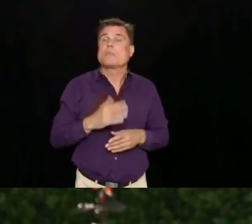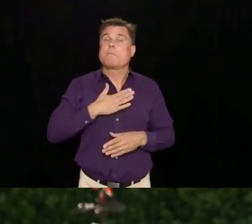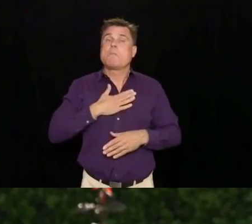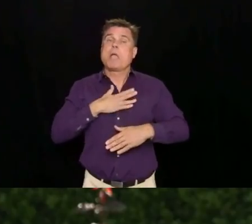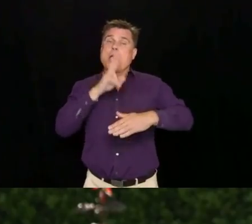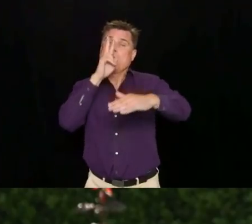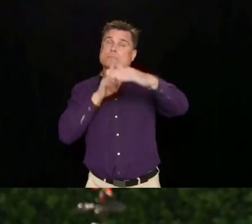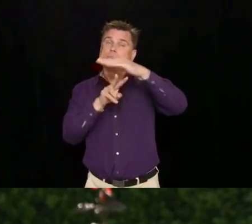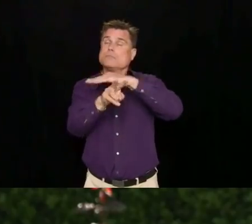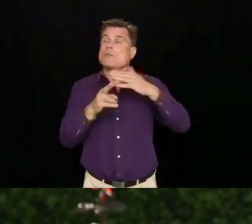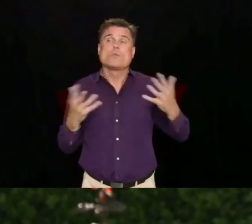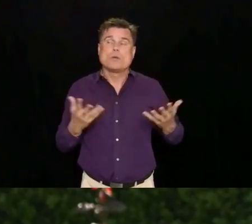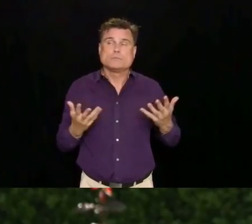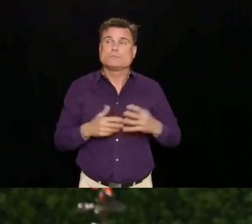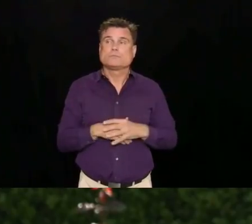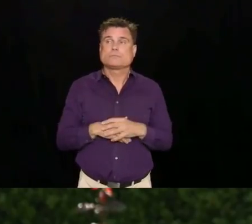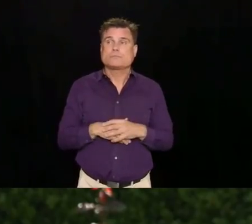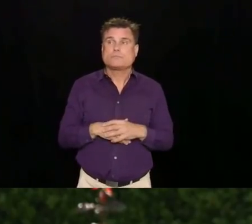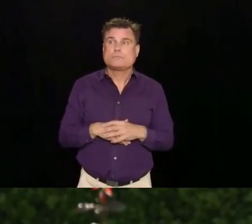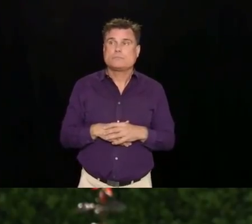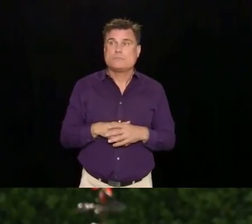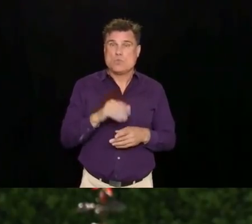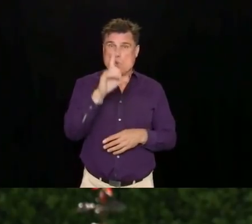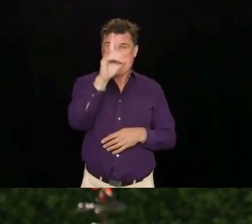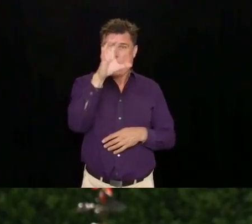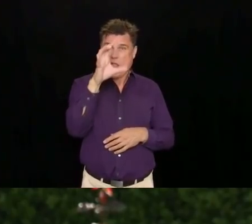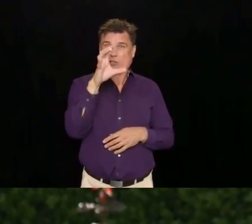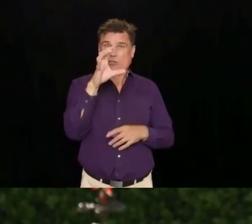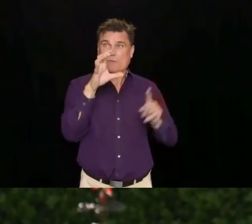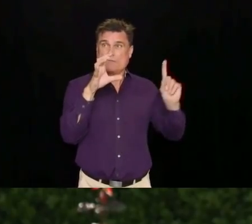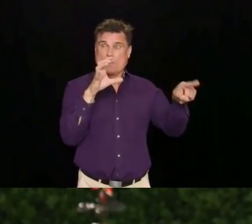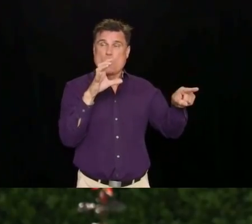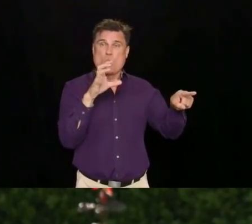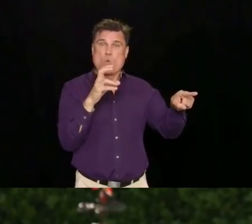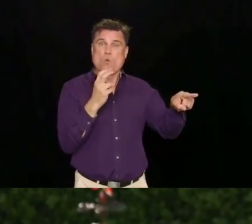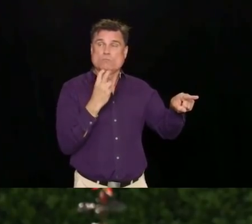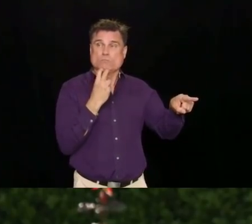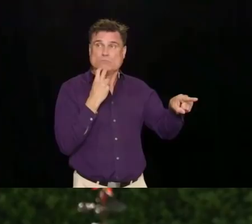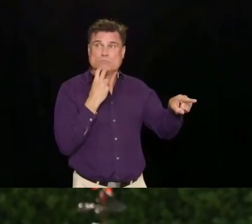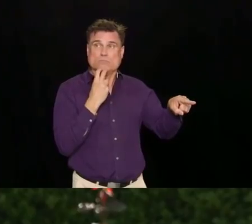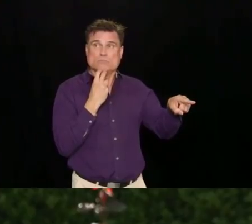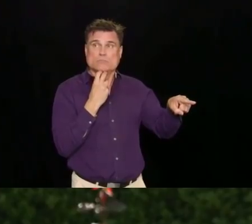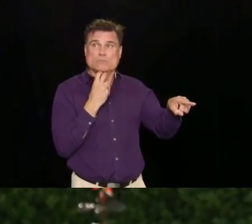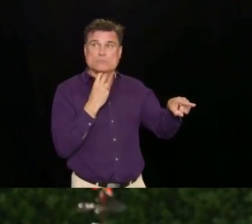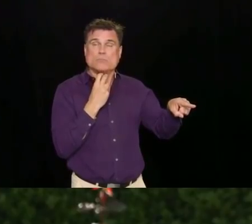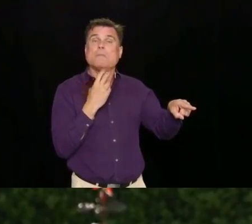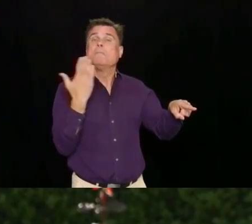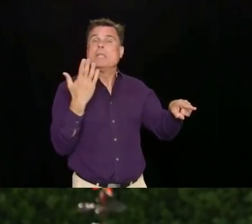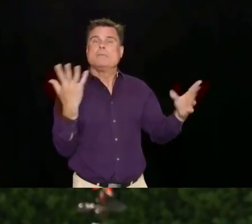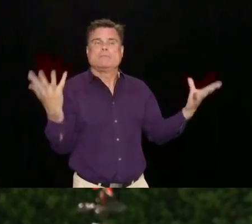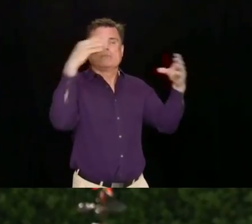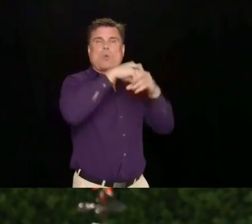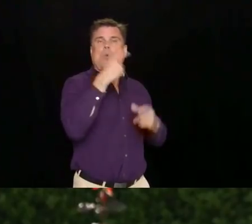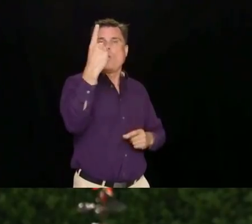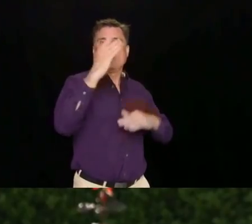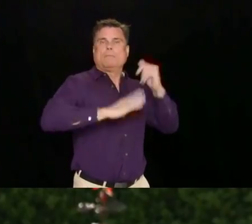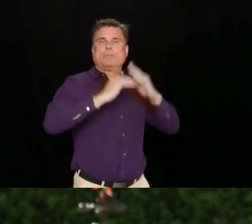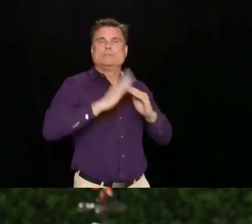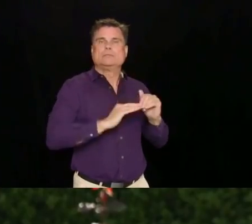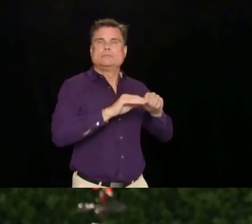and the economies of scale, that those 100 beds would likely be located on one site, and that the site